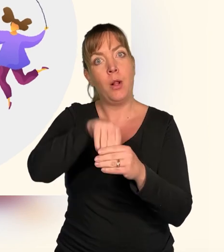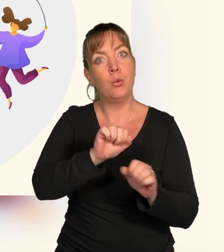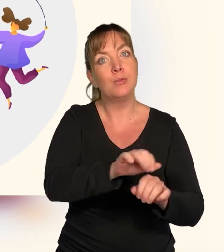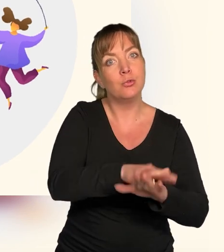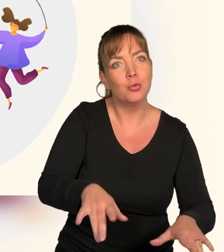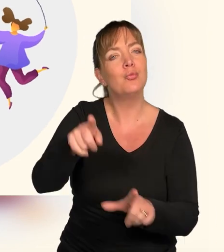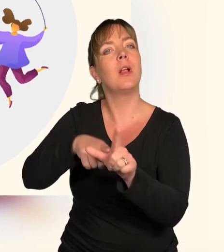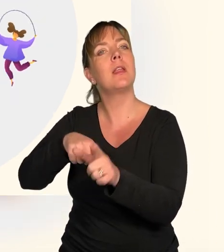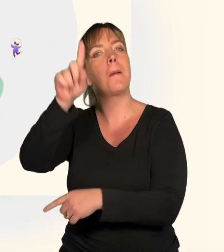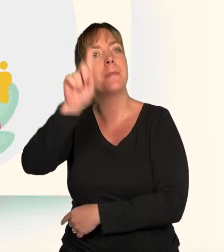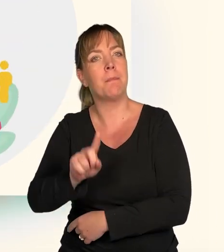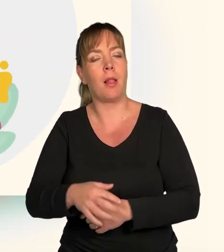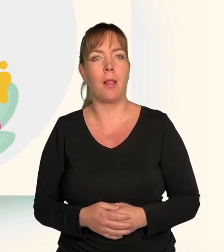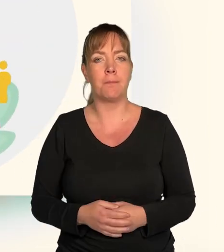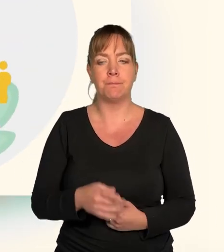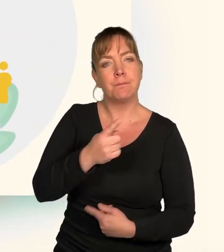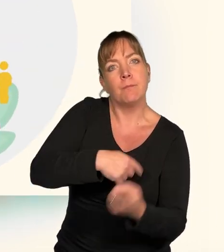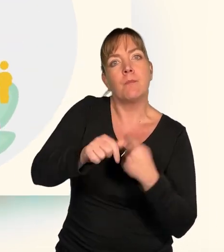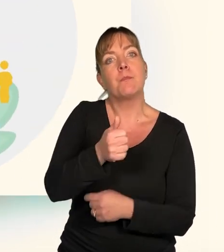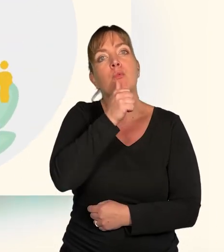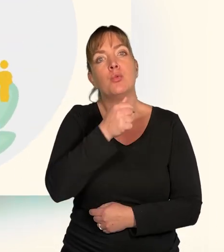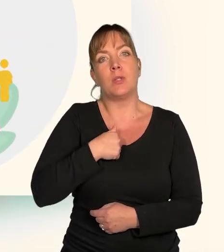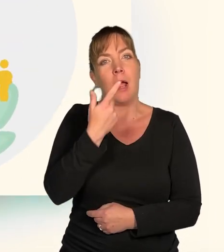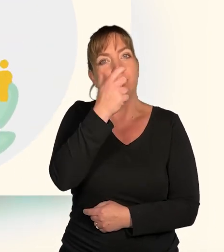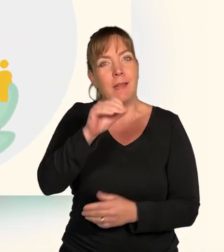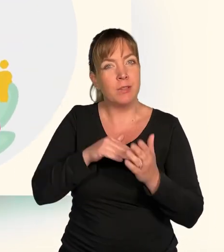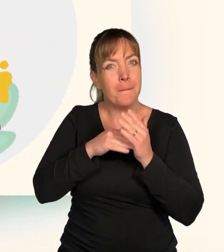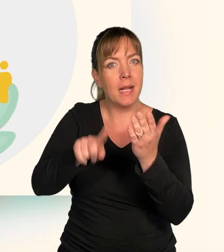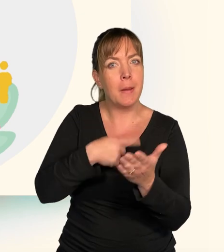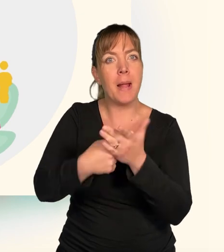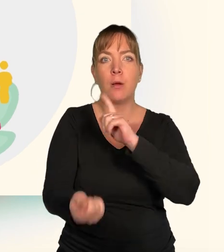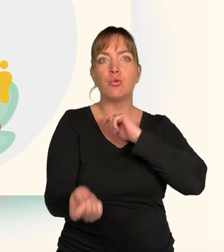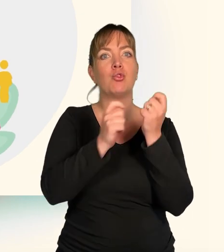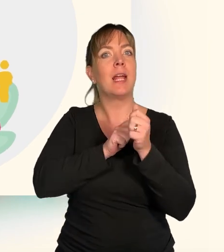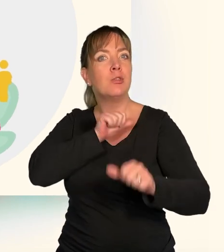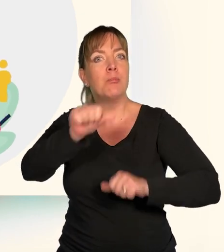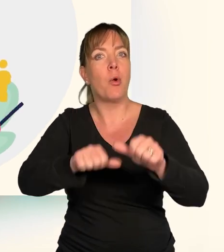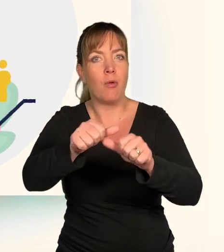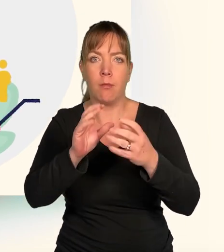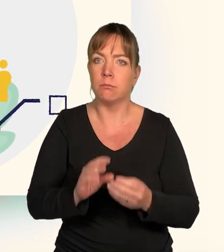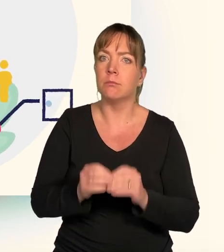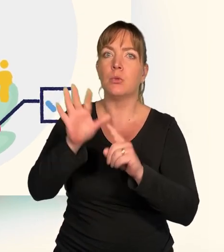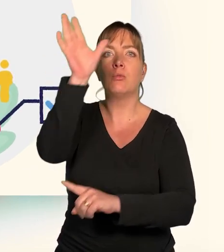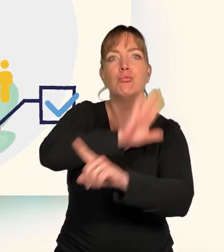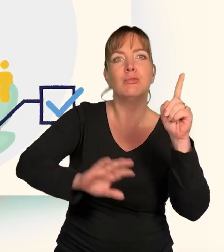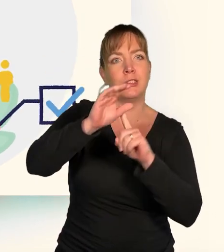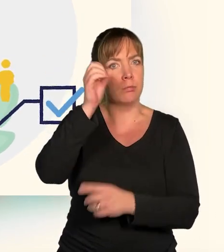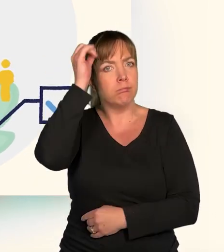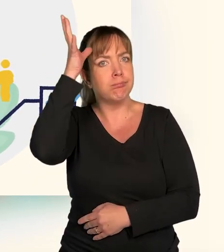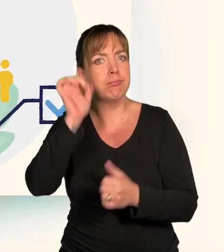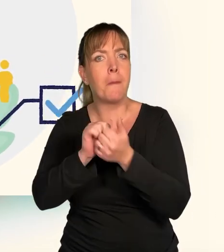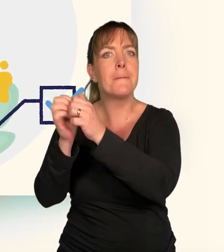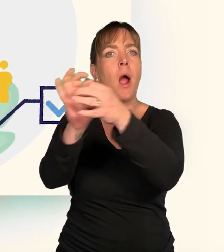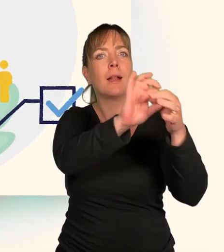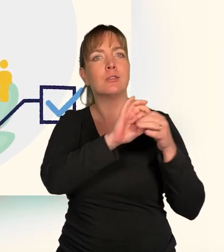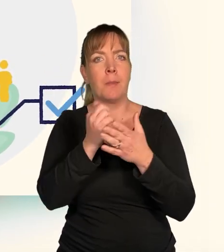people. We will use our £70 million change programme to create regional expert partnerships to help us test